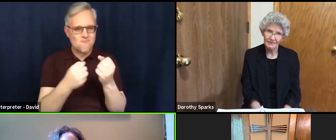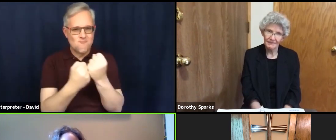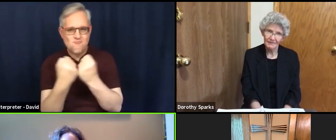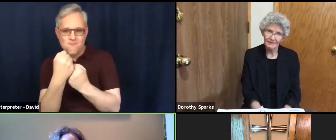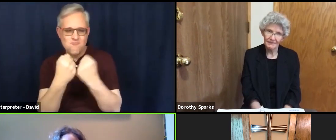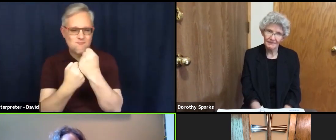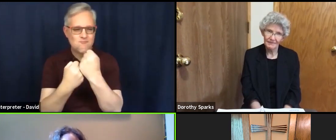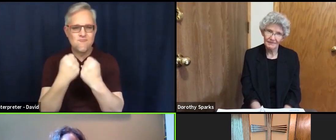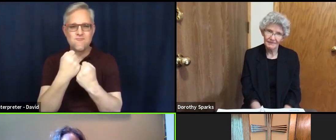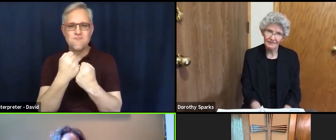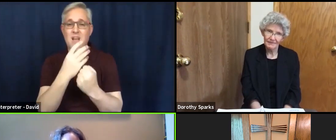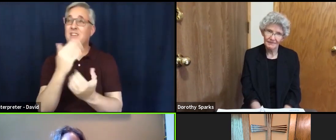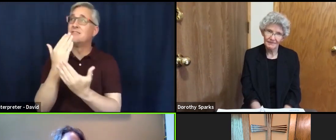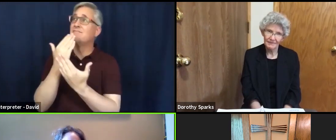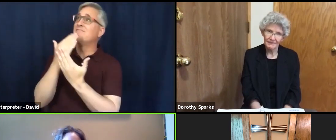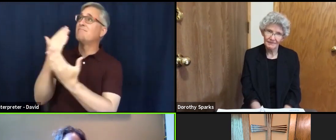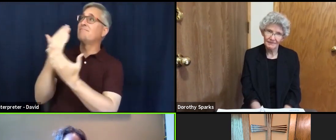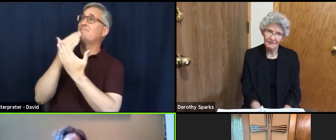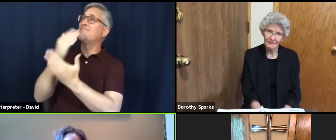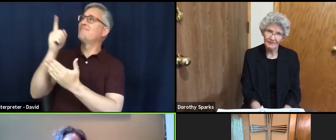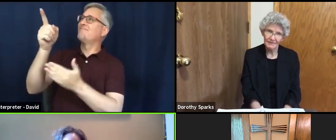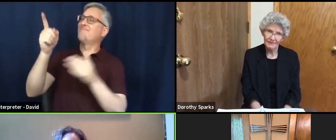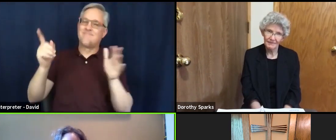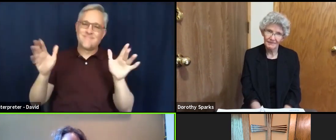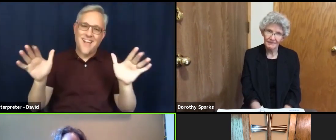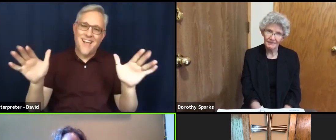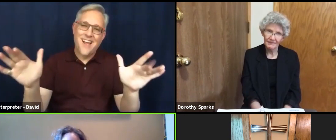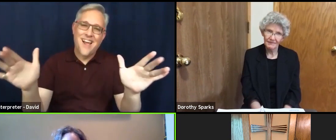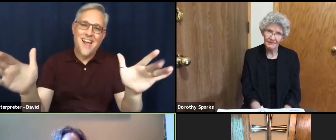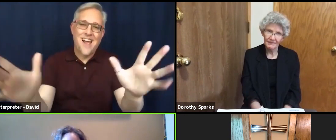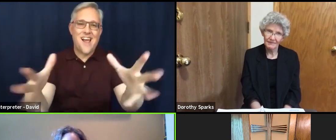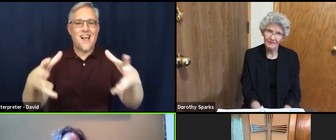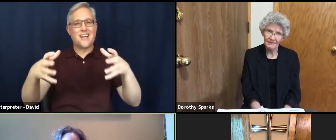are drawn together by God.